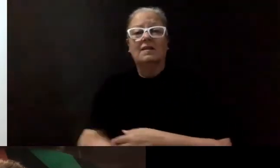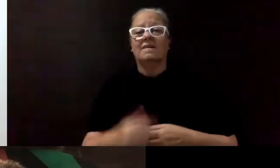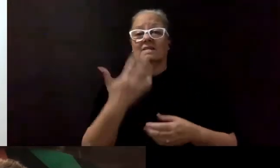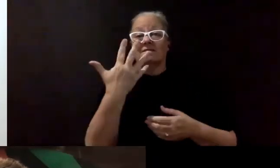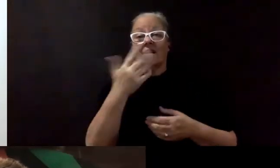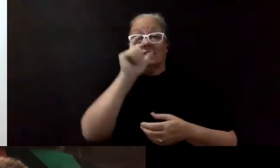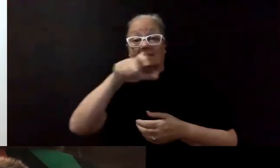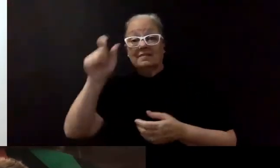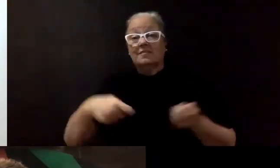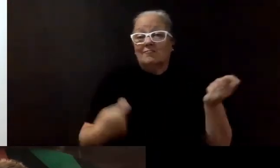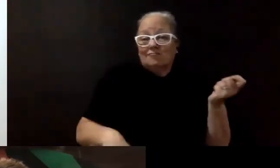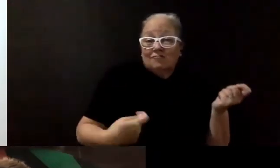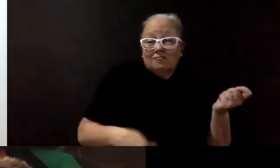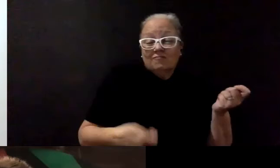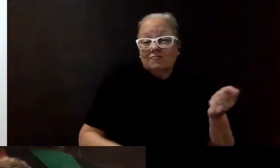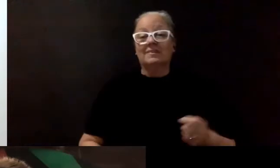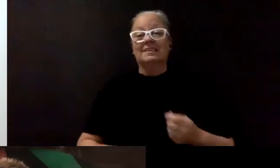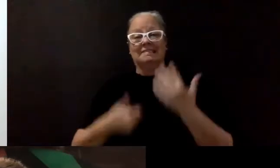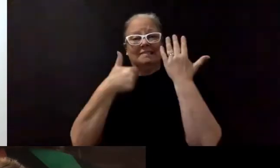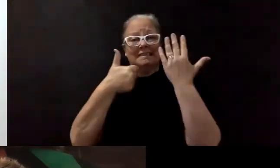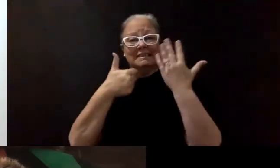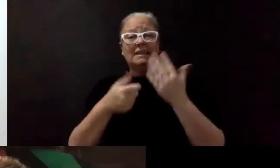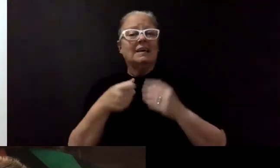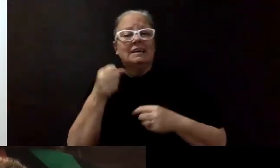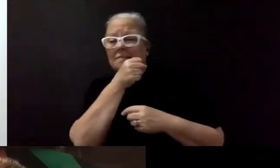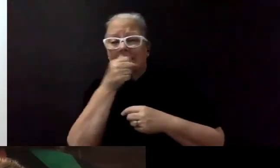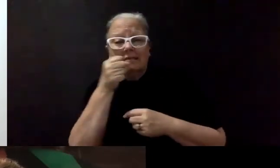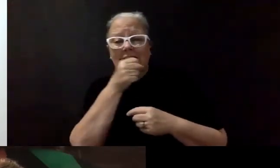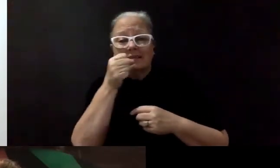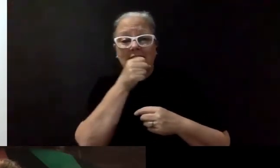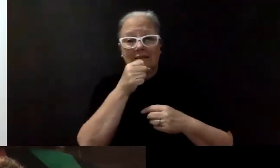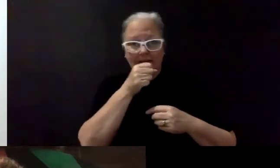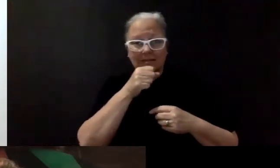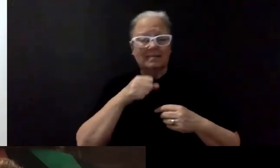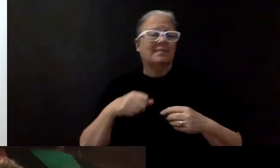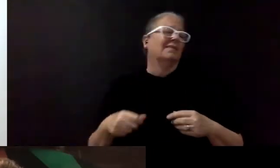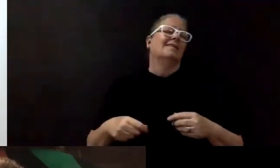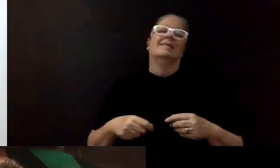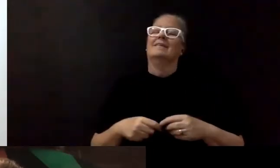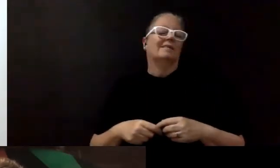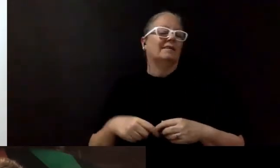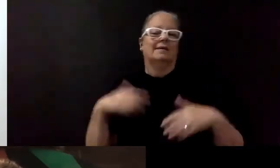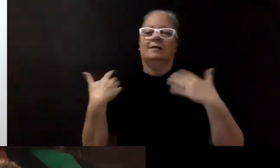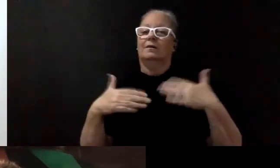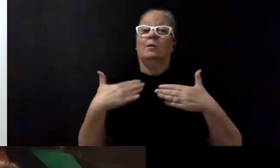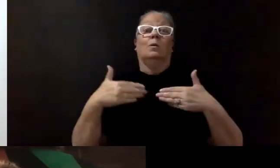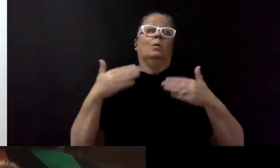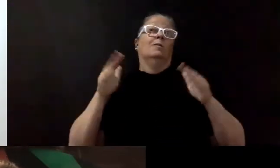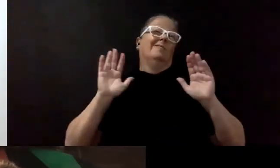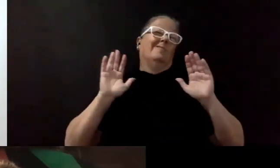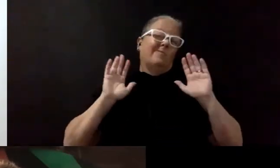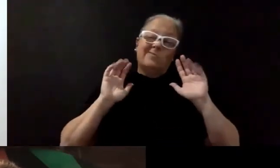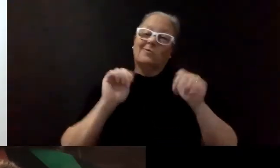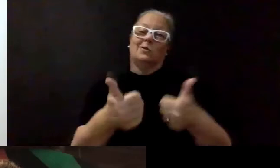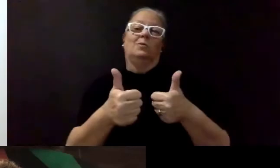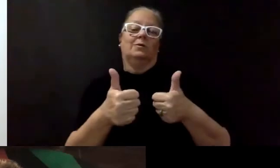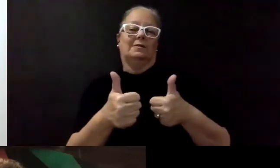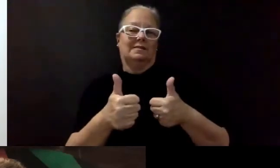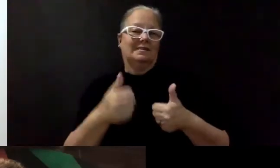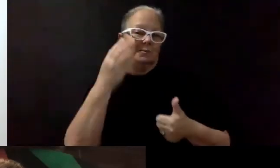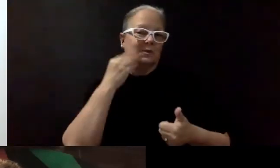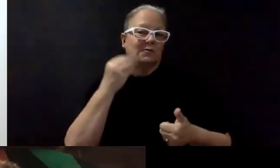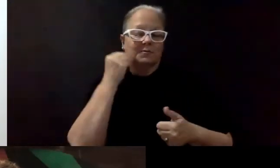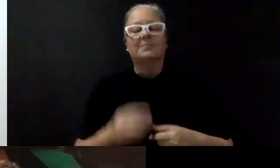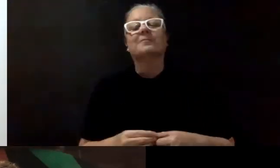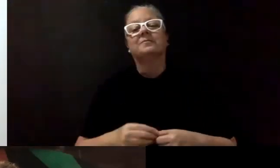players, 6 singers, a few bassists. It was mayhem, but it was incredible. It was very, very cool. And the day after